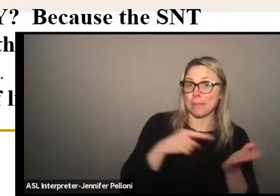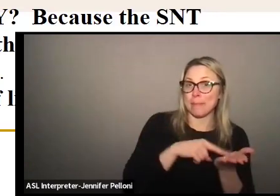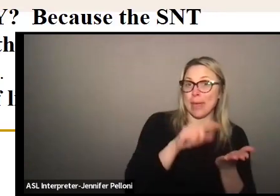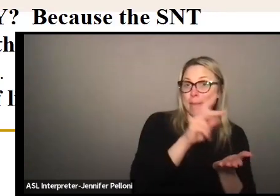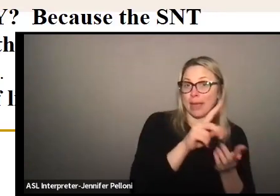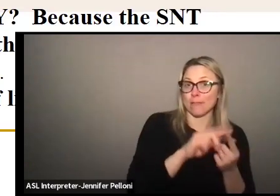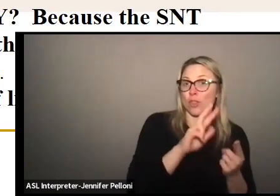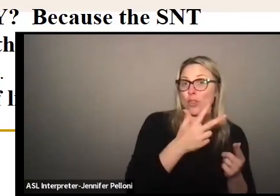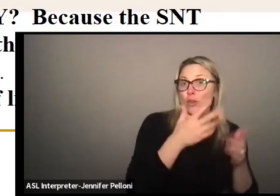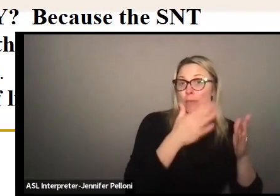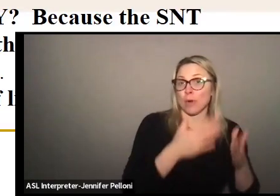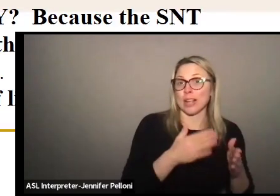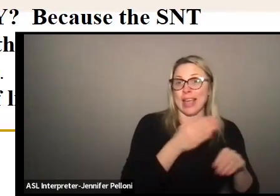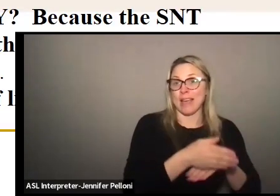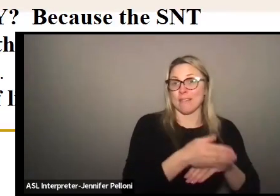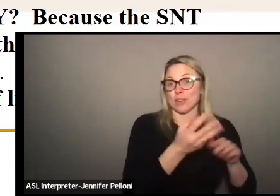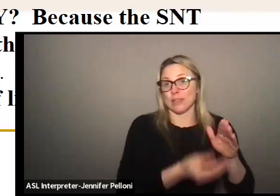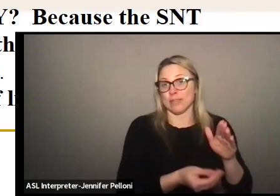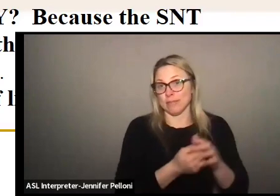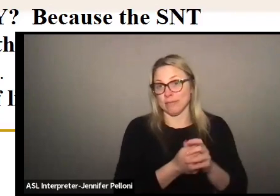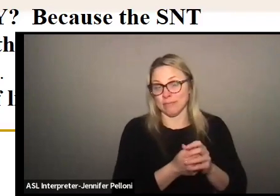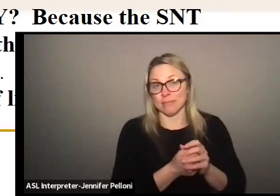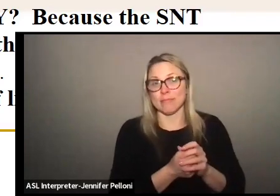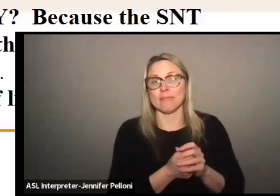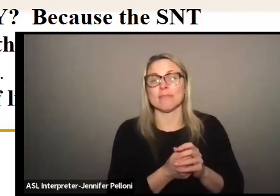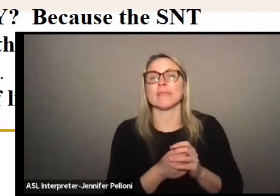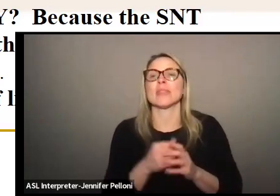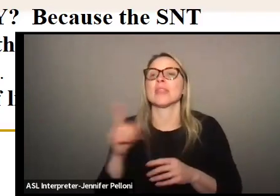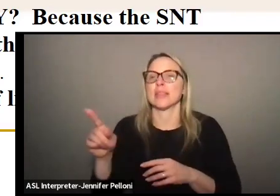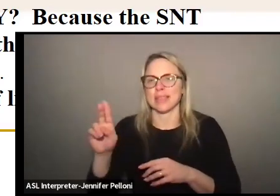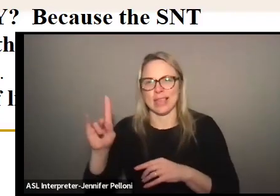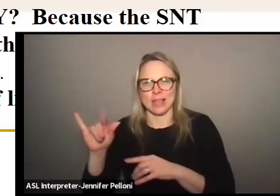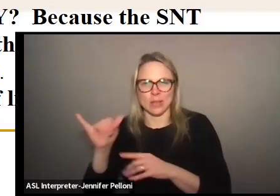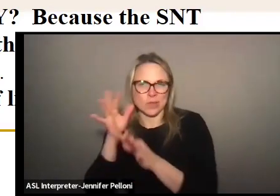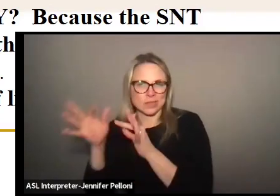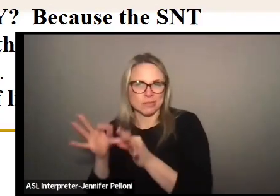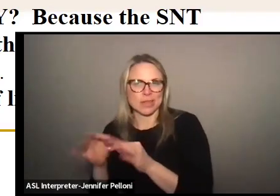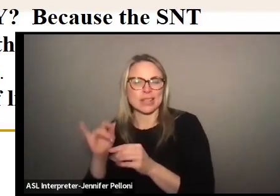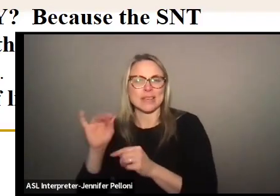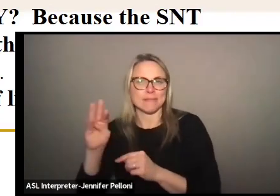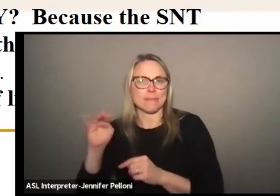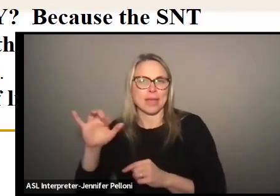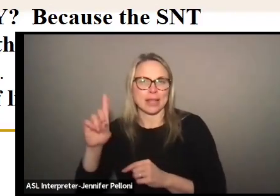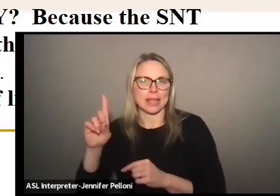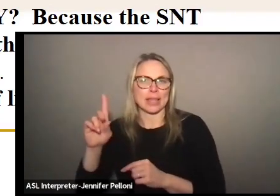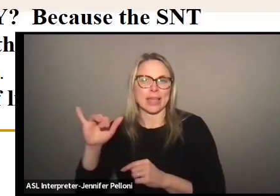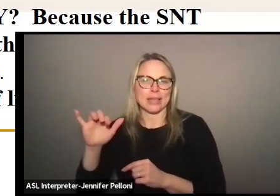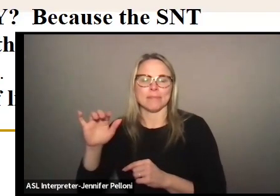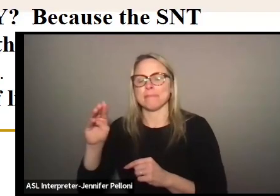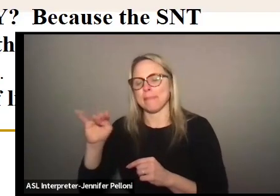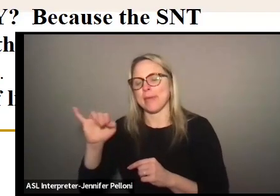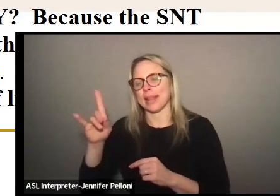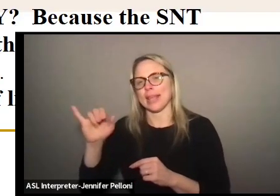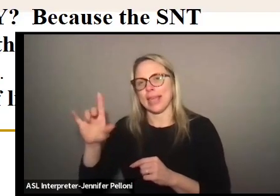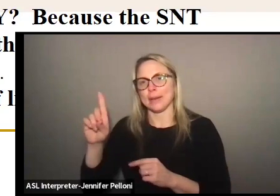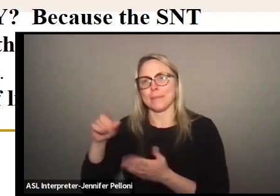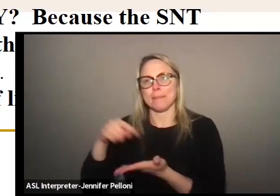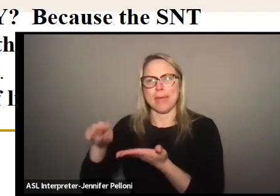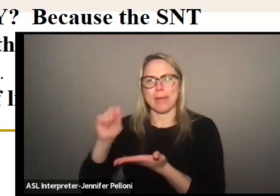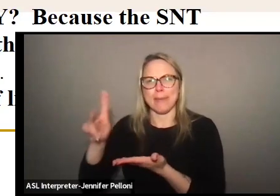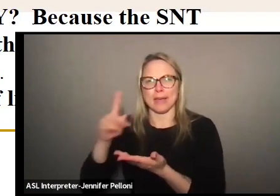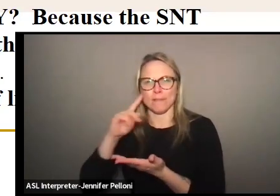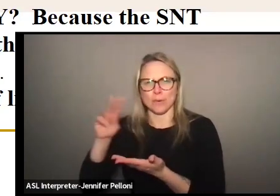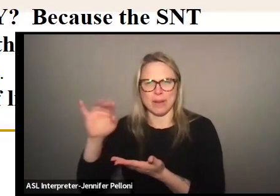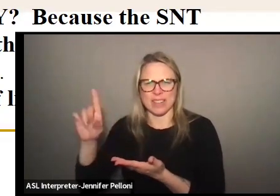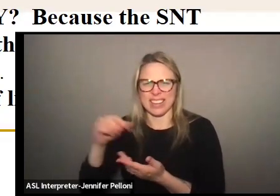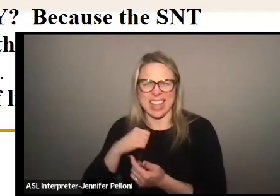trusts upon death. And then Kelly will talk about whether there's a Medicaid payback for Maryland, and I don't think there